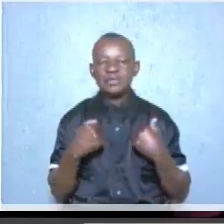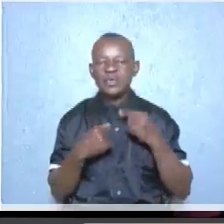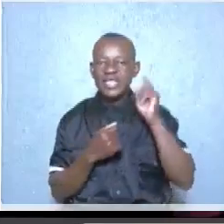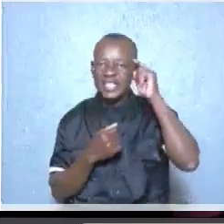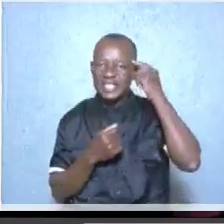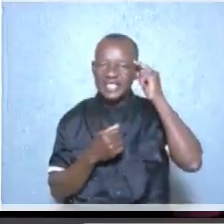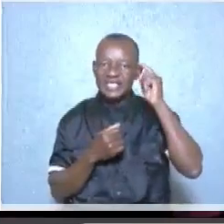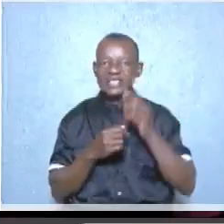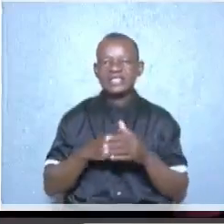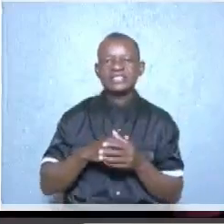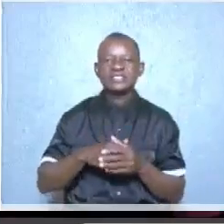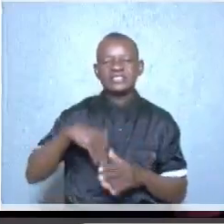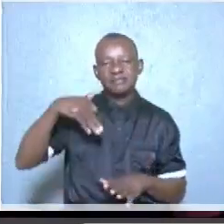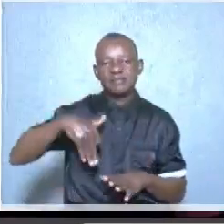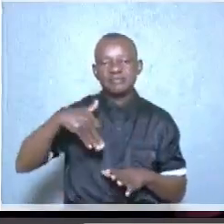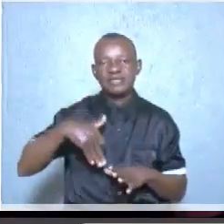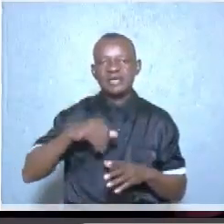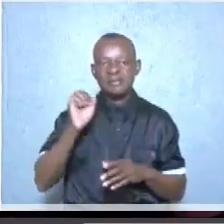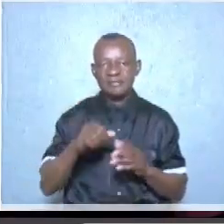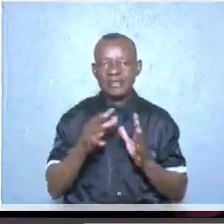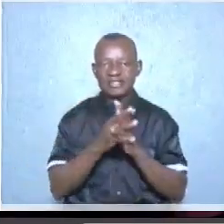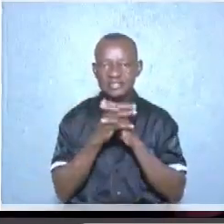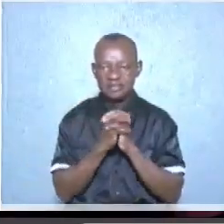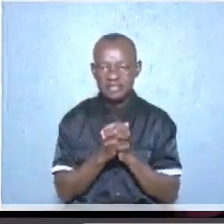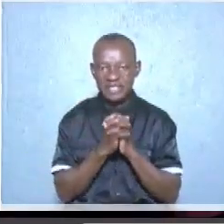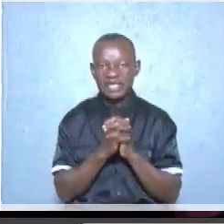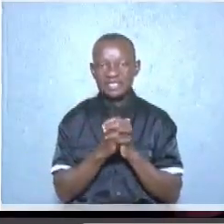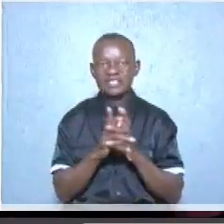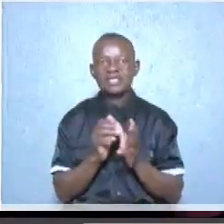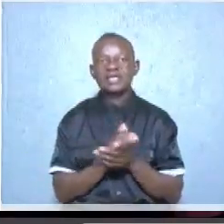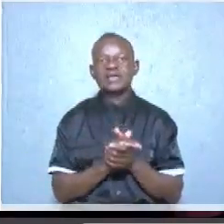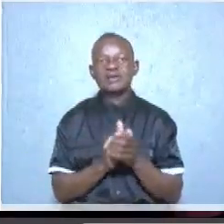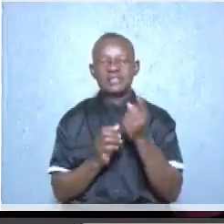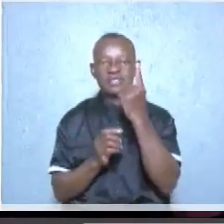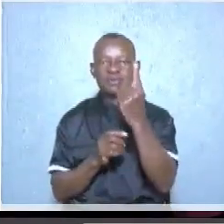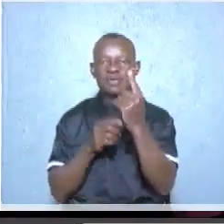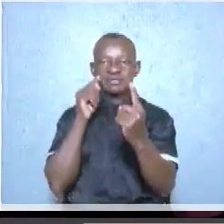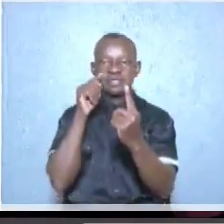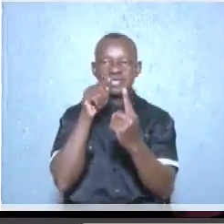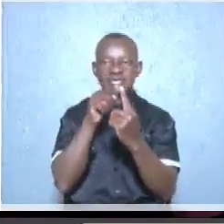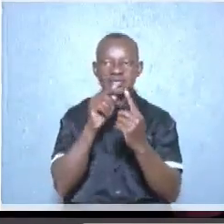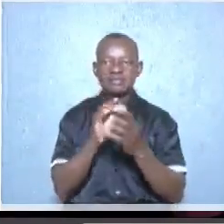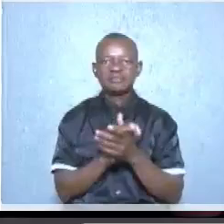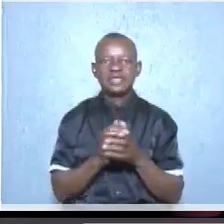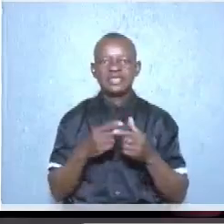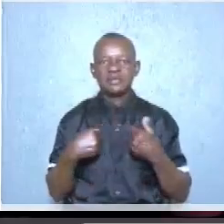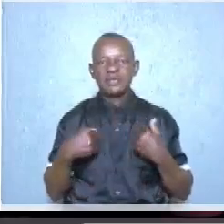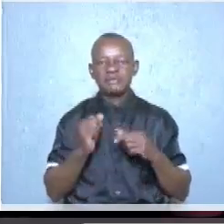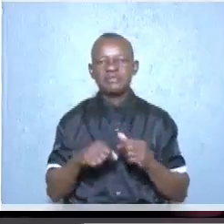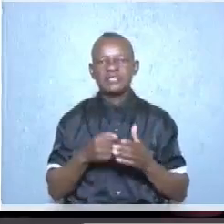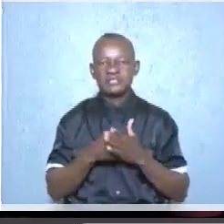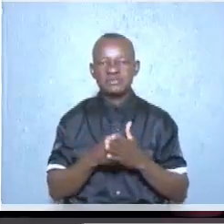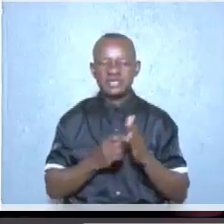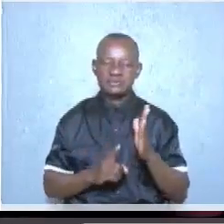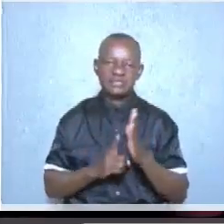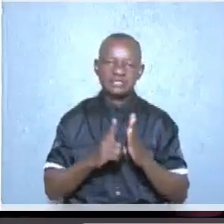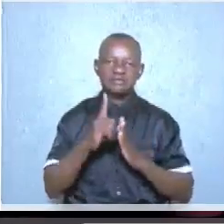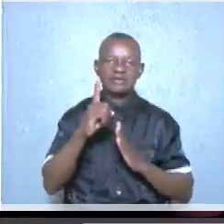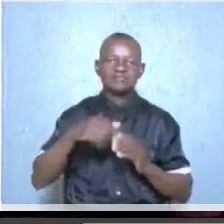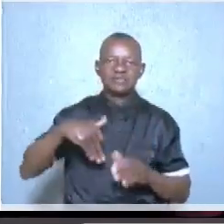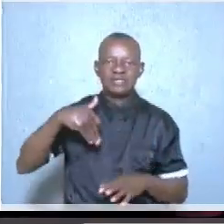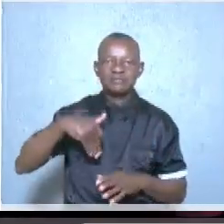and unite for a common purpose and make sure that we take Namibia to the next level where everyone gets empowered